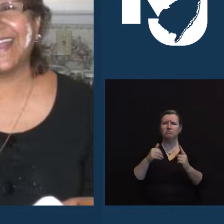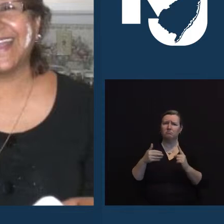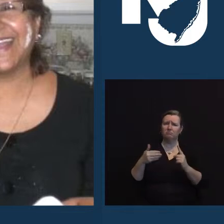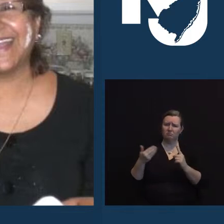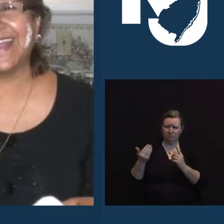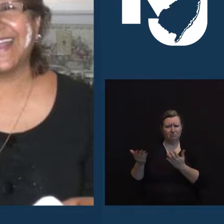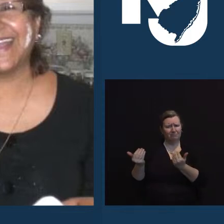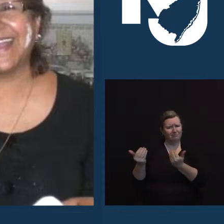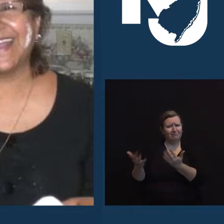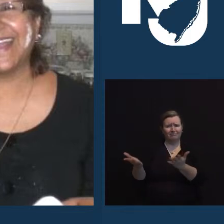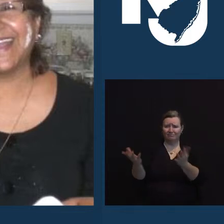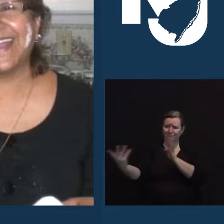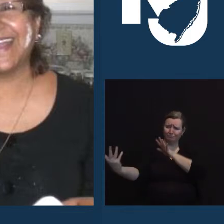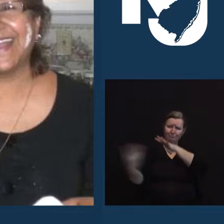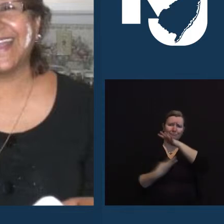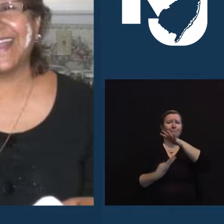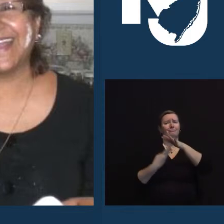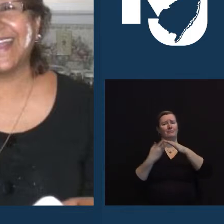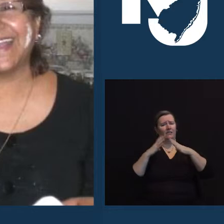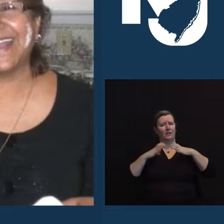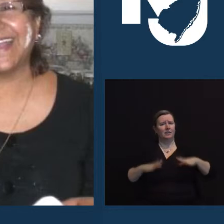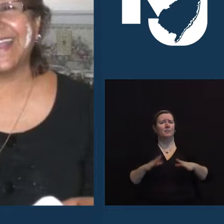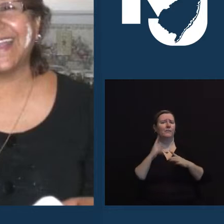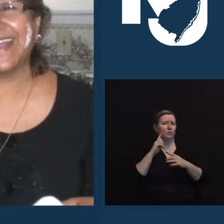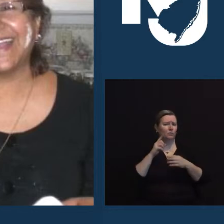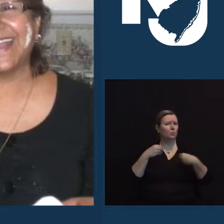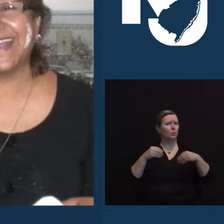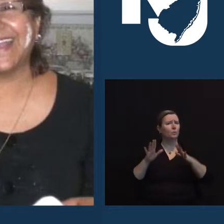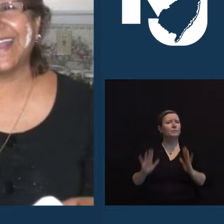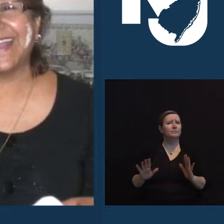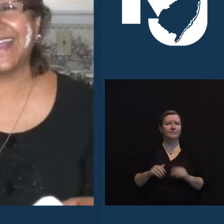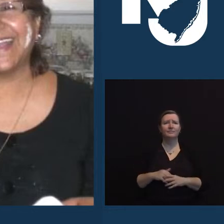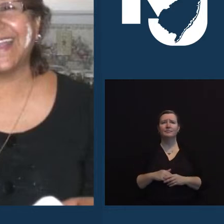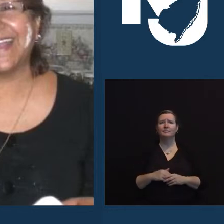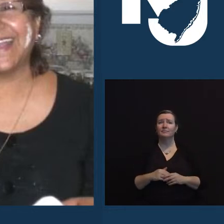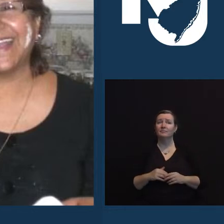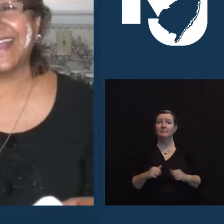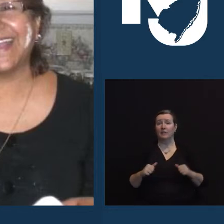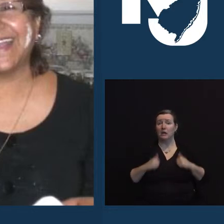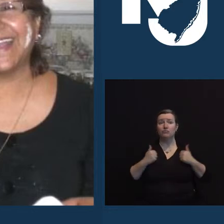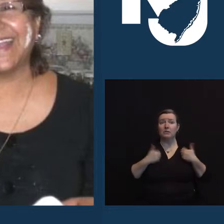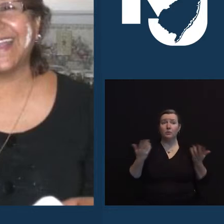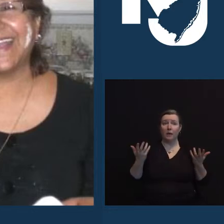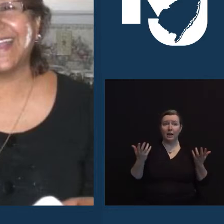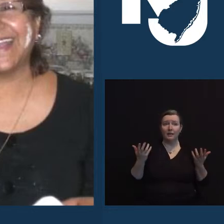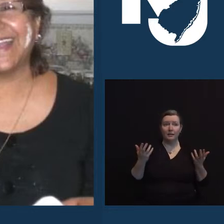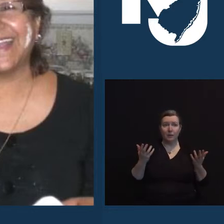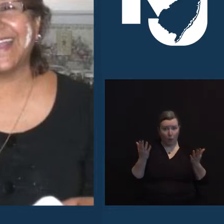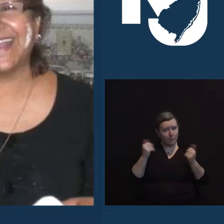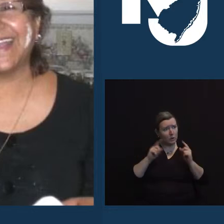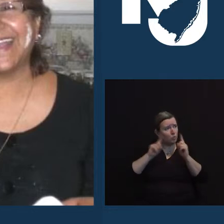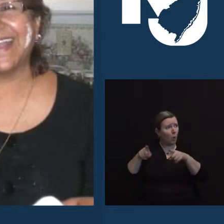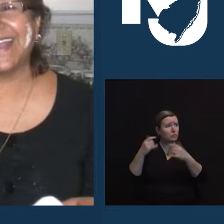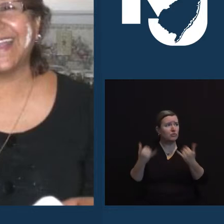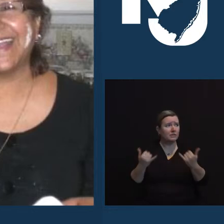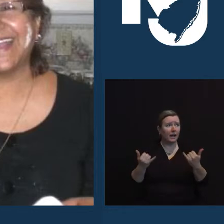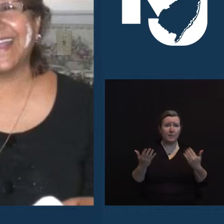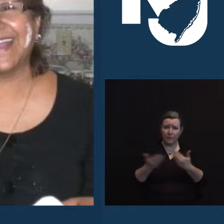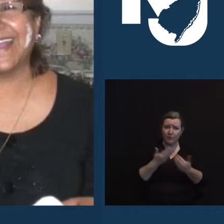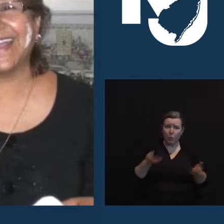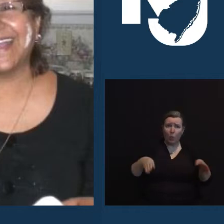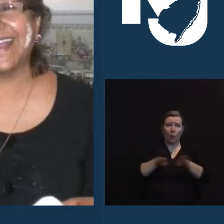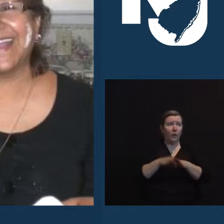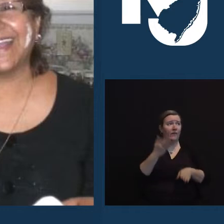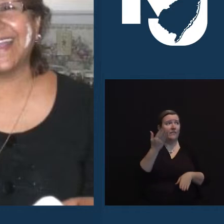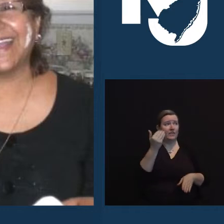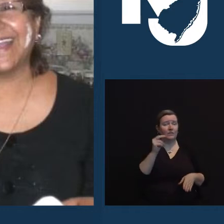believe in Trenton's future, as do I. Check them out. Their address. Everyone, please rush there right now, Pat, after this. 15 North